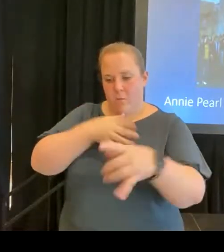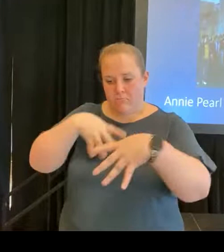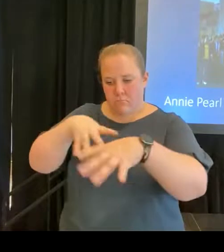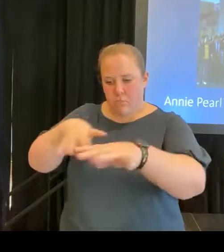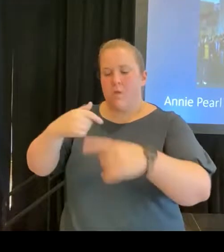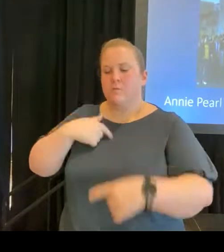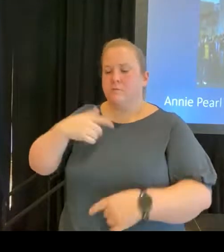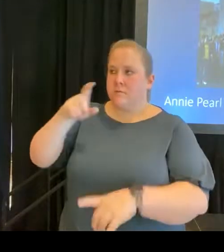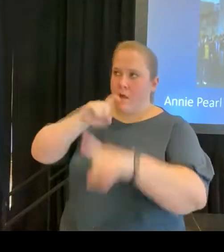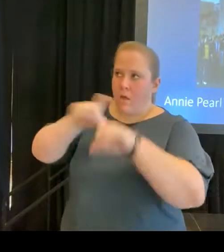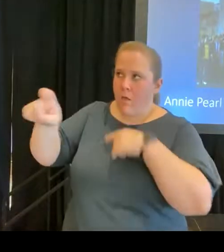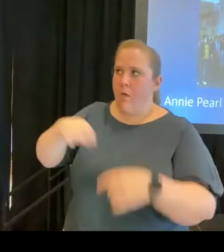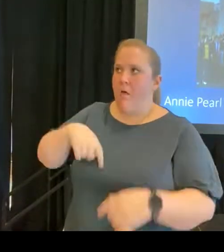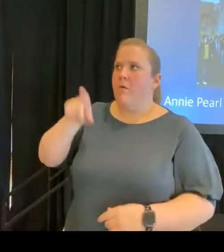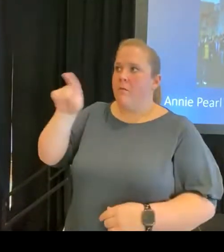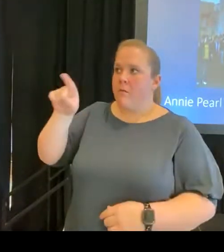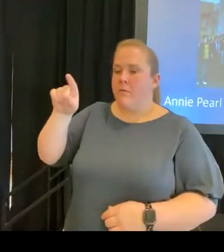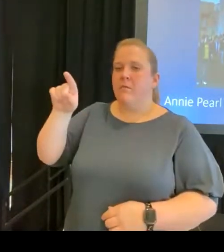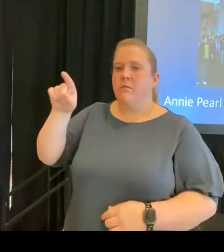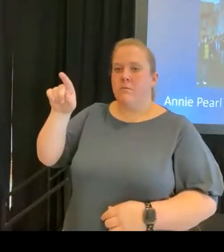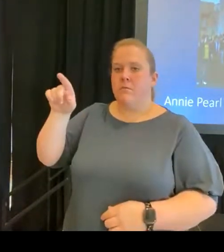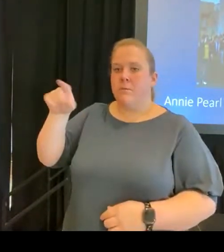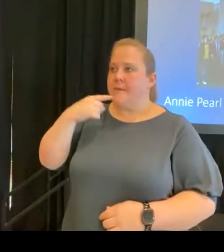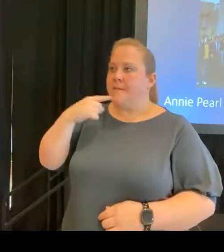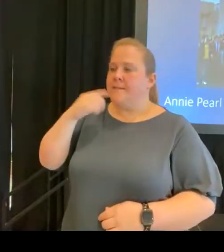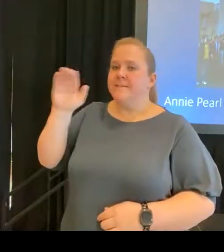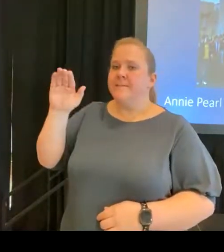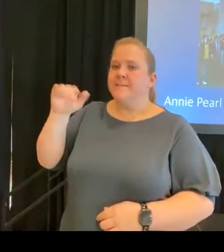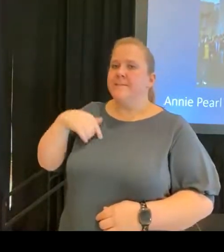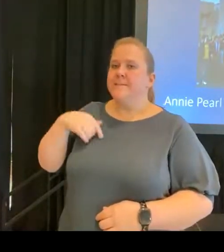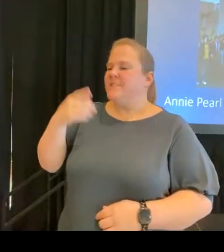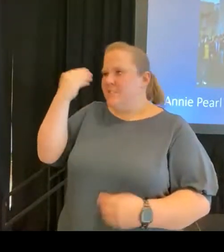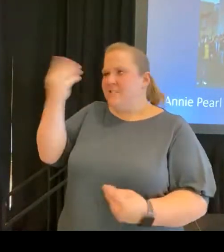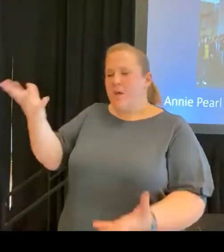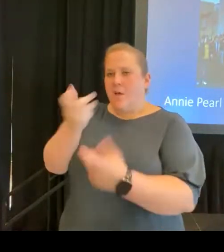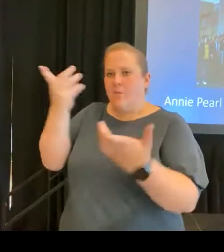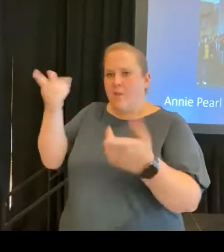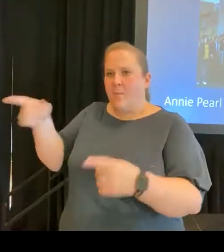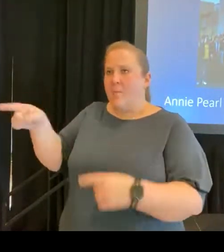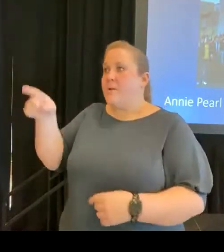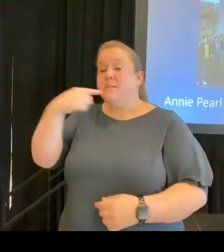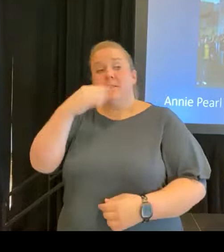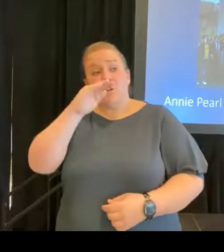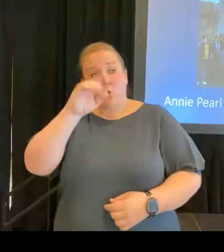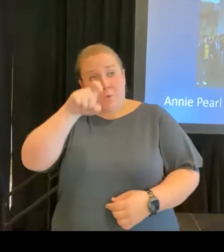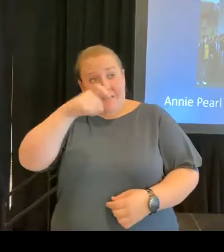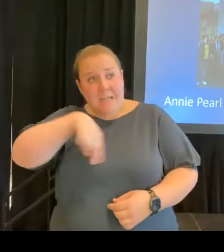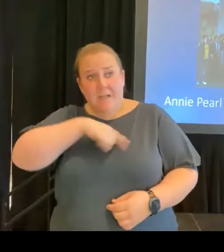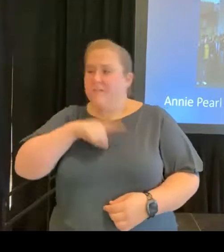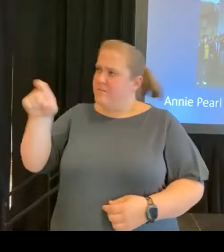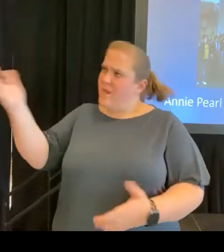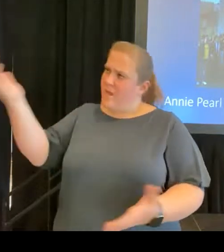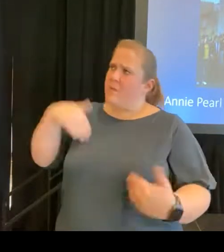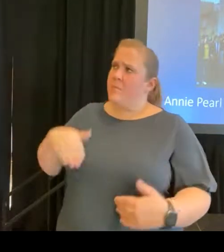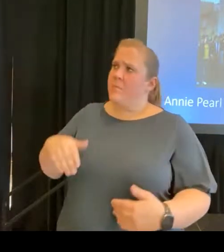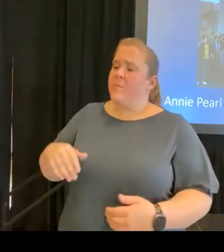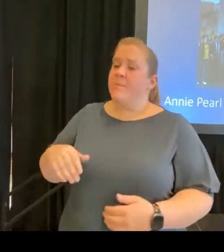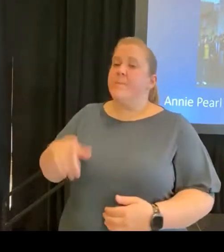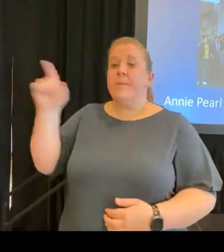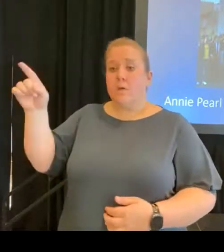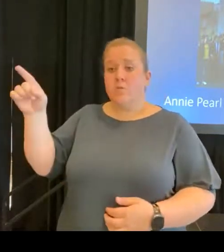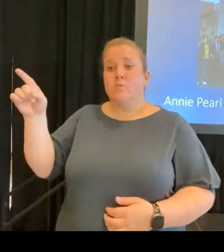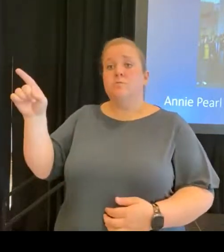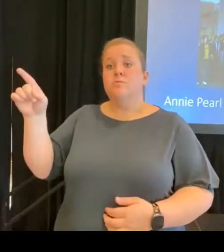I called Jenny and I said, told her, just telling her what we were doing. She said, well, do you need us? I said, yeah, come on. So